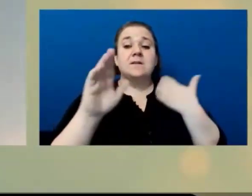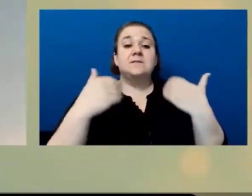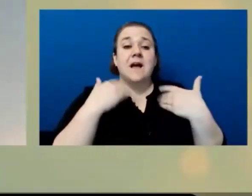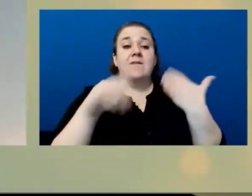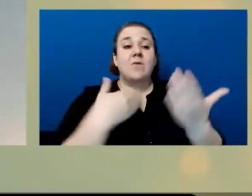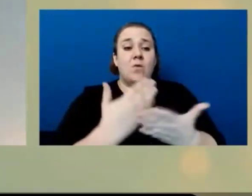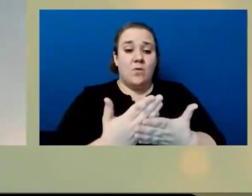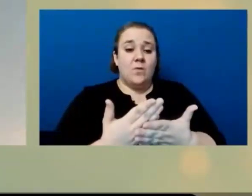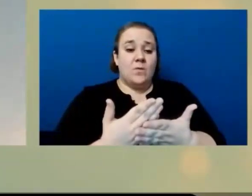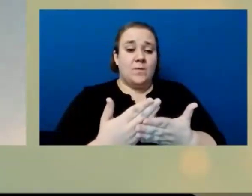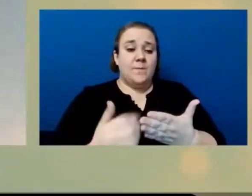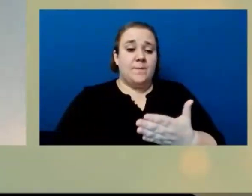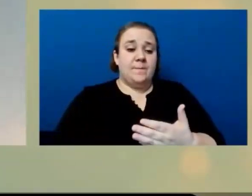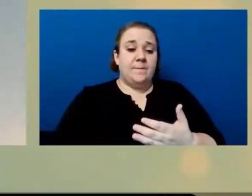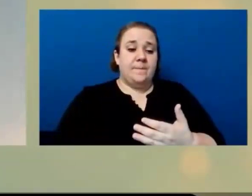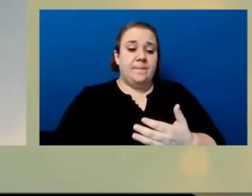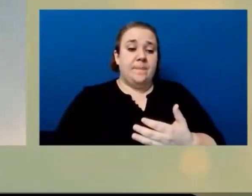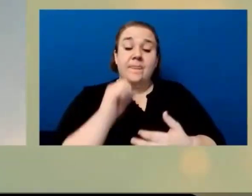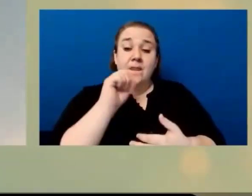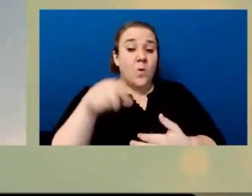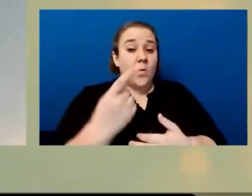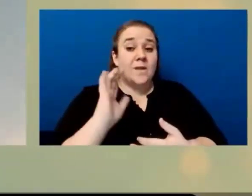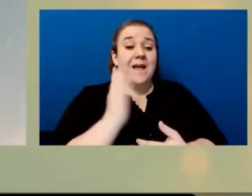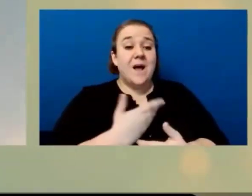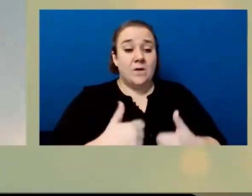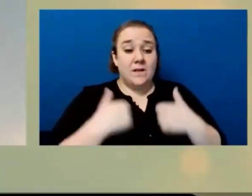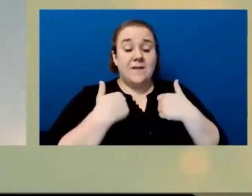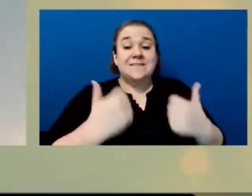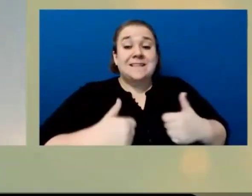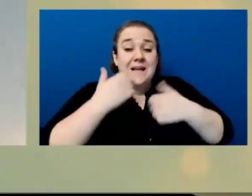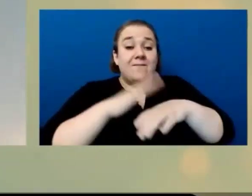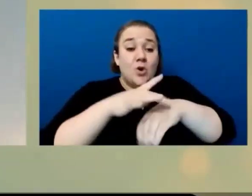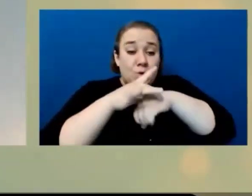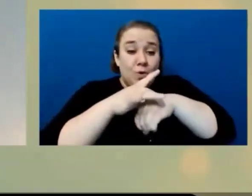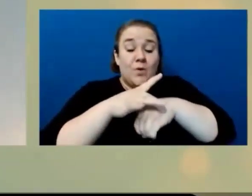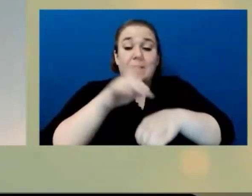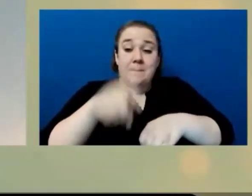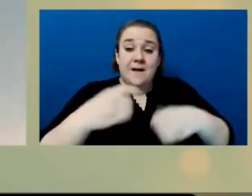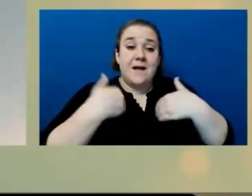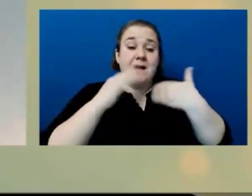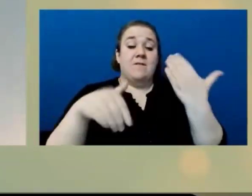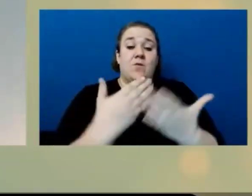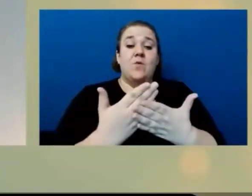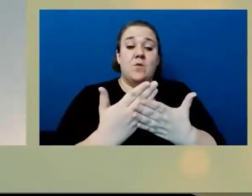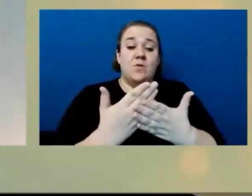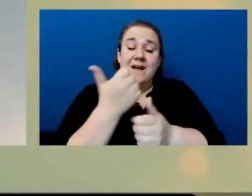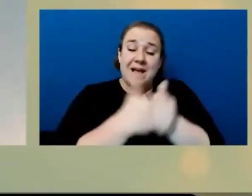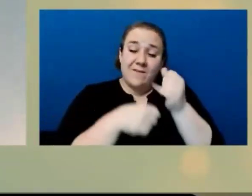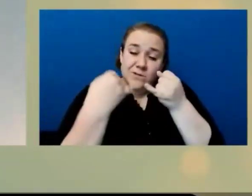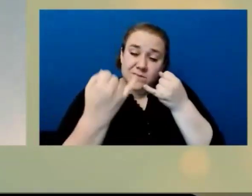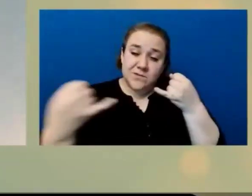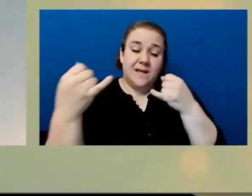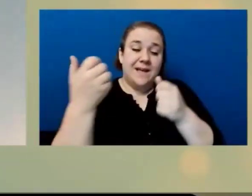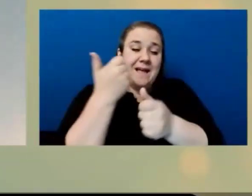Yes, it aches to be so tangled up. Yes, it is dangerous sometimes. And yes, empire is standing ready with a